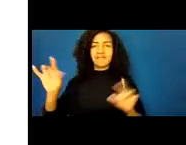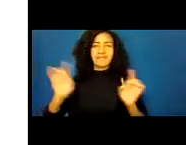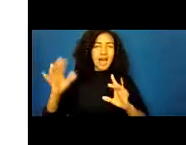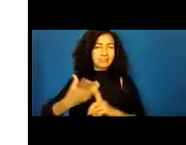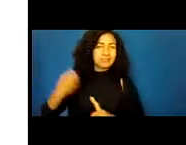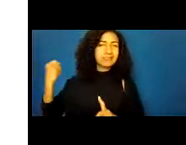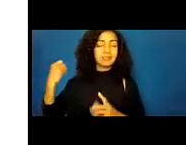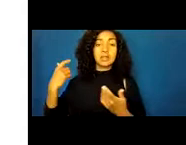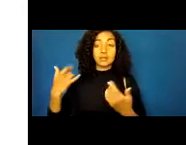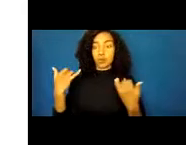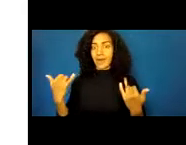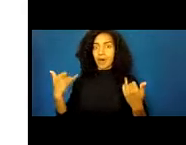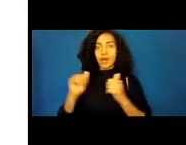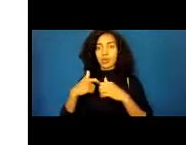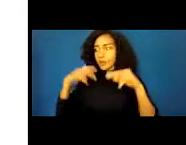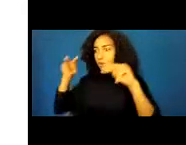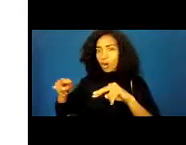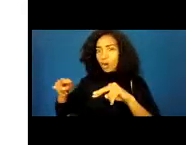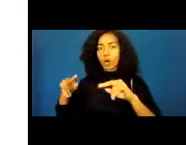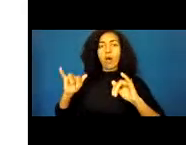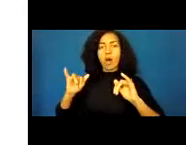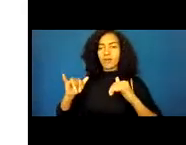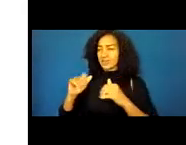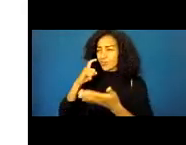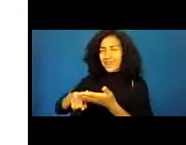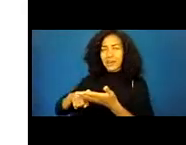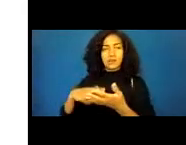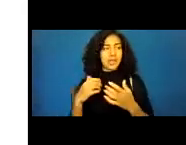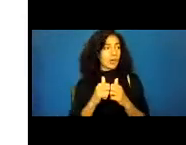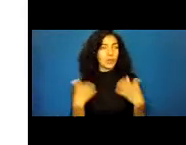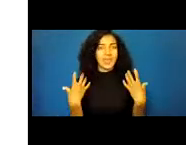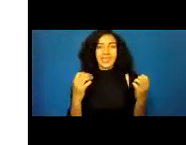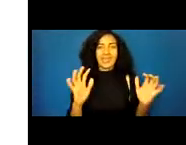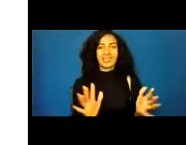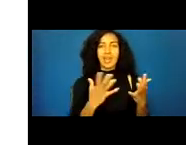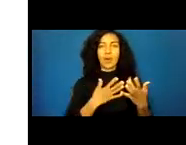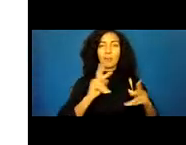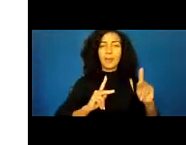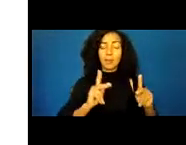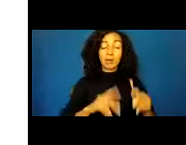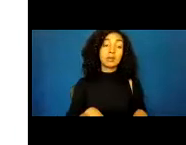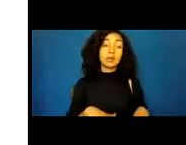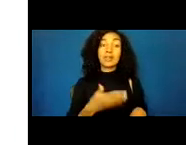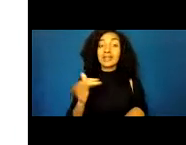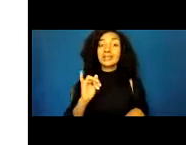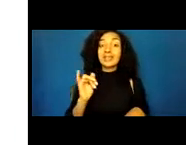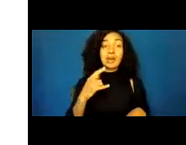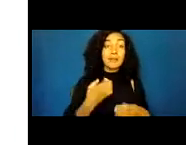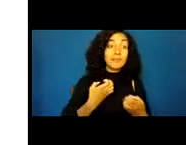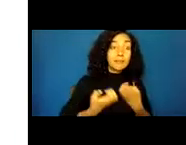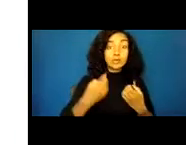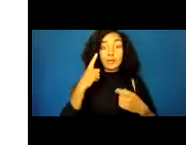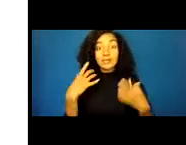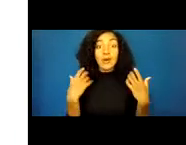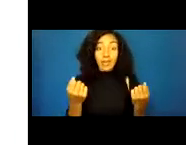people? Things like our mental health and an emotional health weren't things that we had to look at before colonization because we